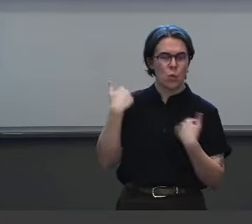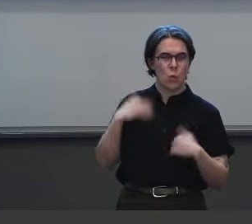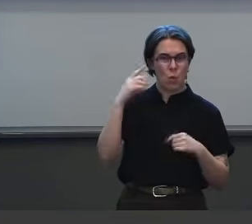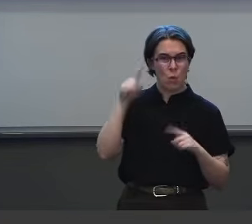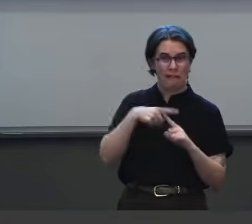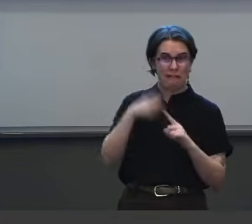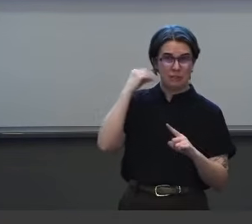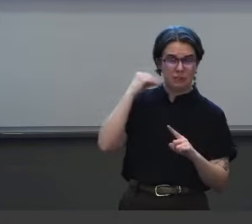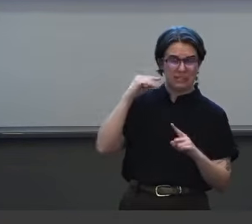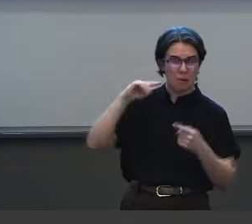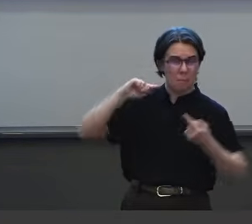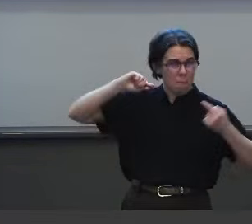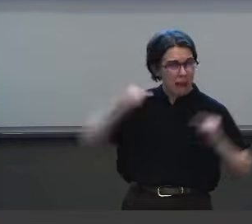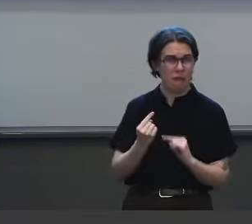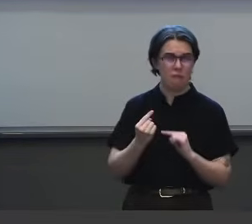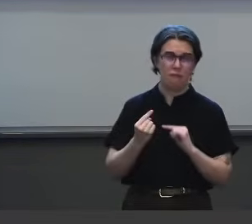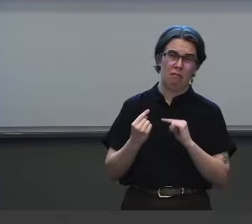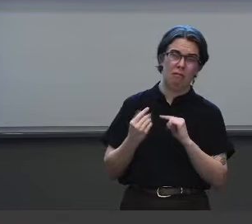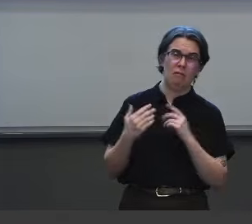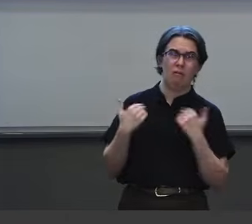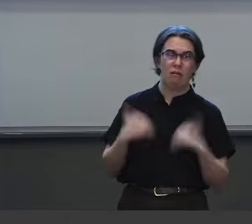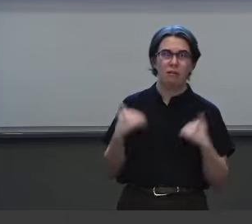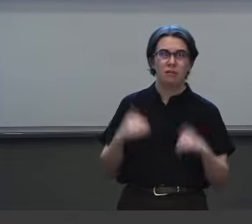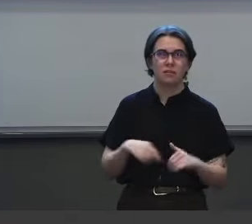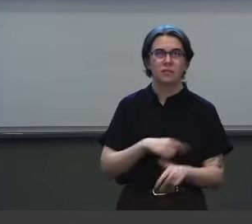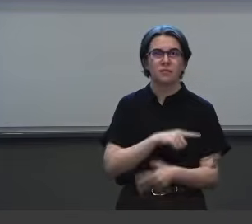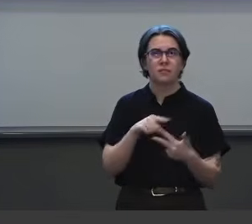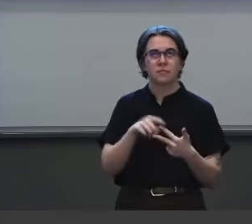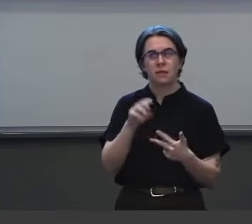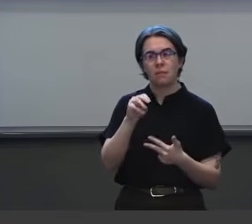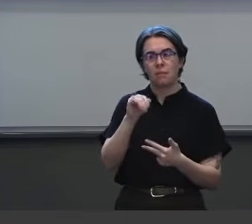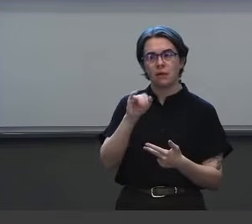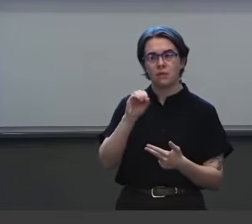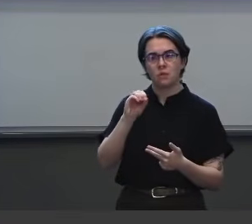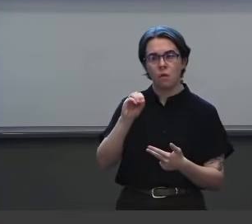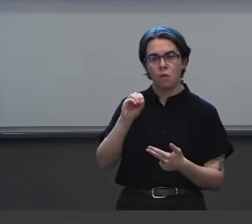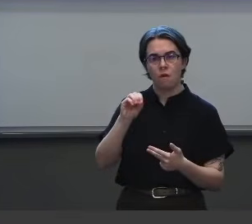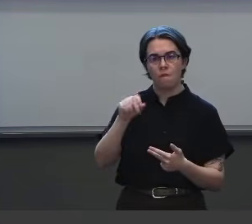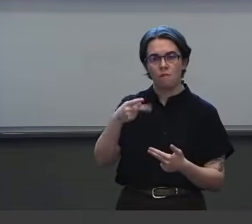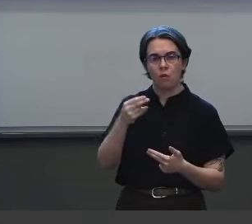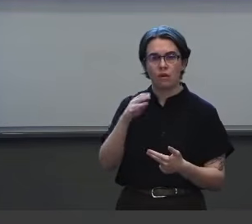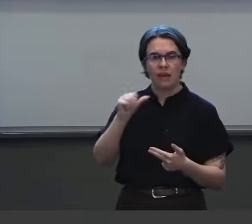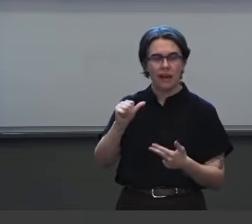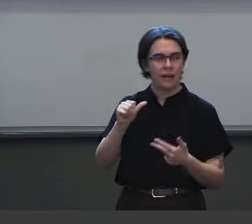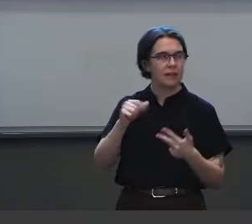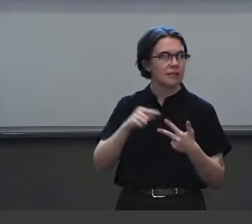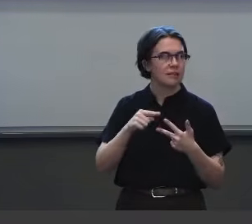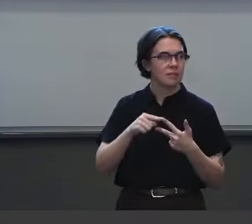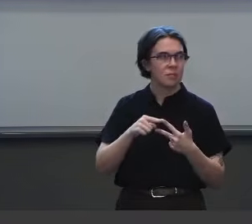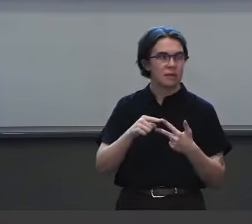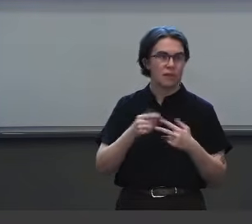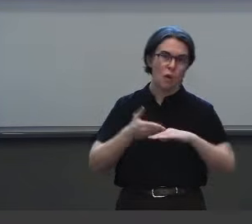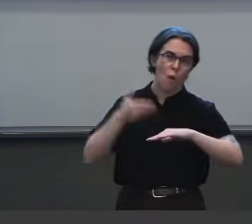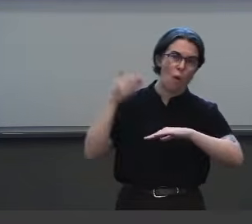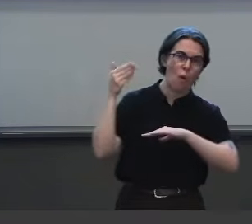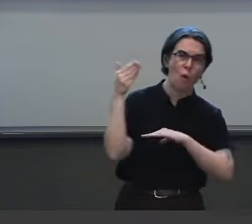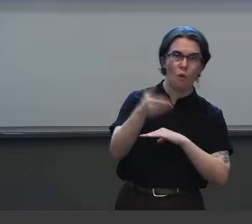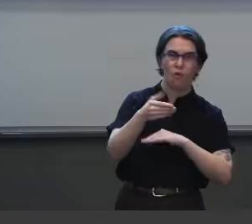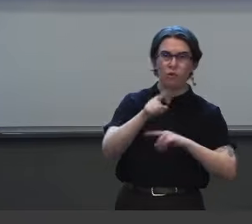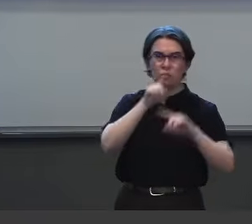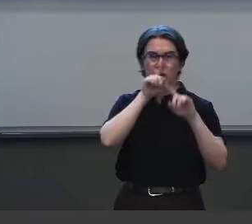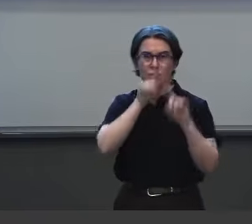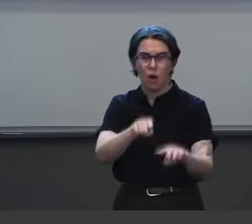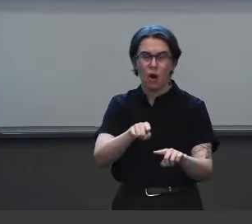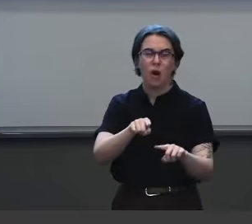most people. Misophonia, which as we heard is an excessive and at times inappropriate emotional response to specific